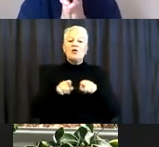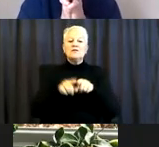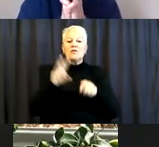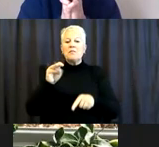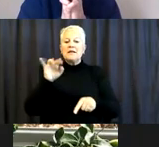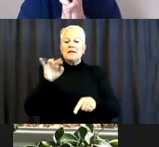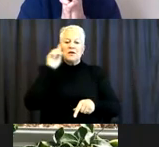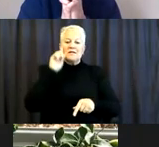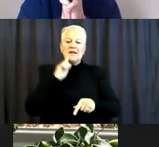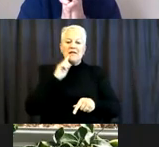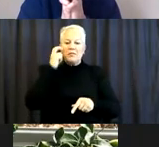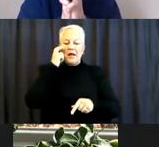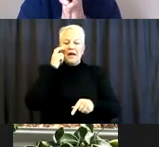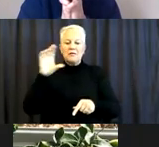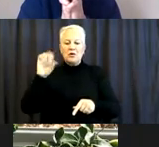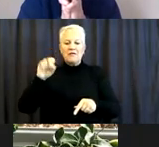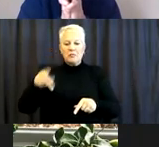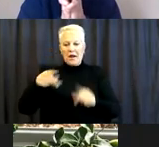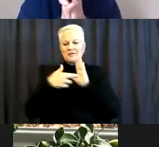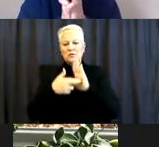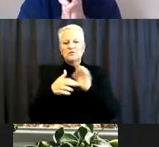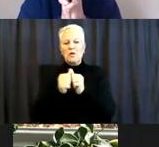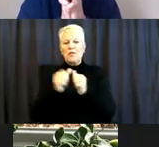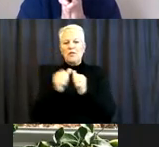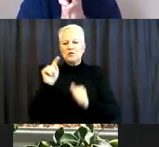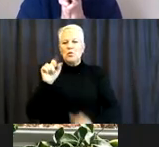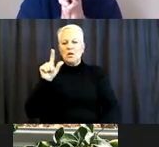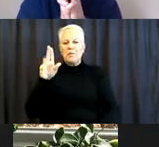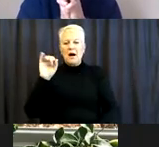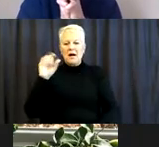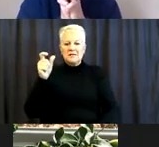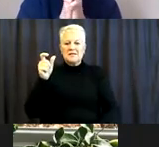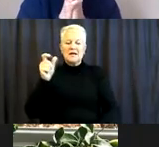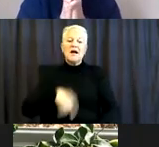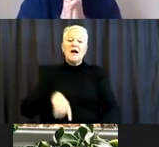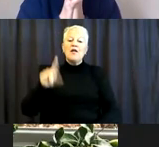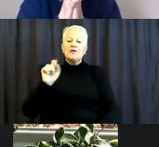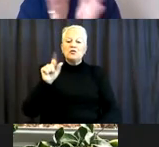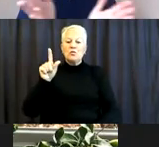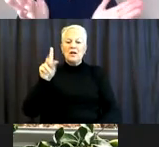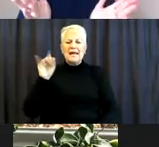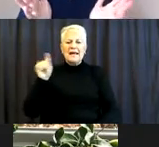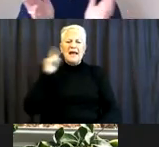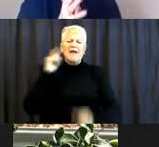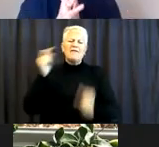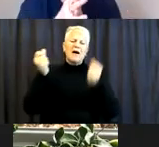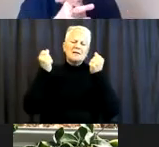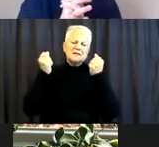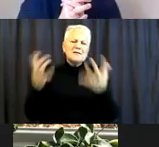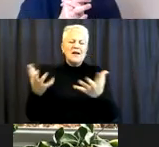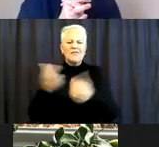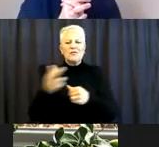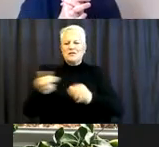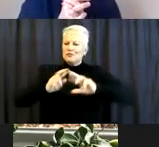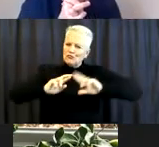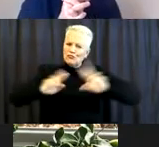Minnesota DeafBlind Community of Practice representatives with the toolbox. The toolkit, they have a ton of resources and are